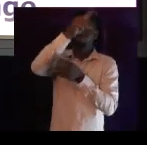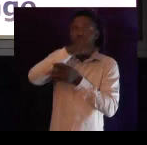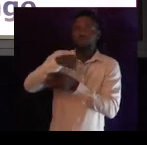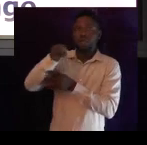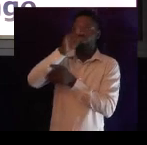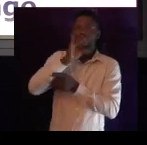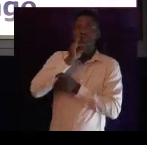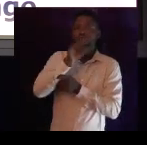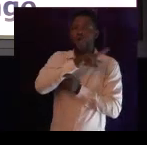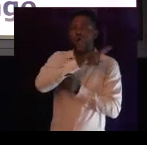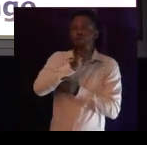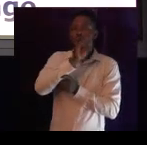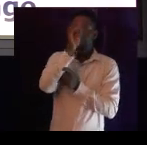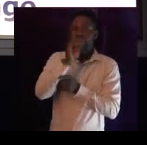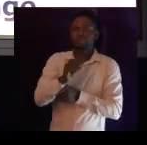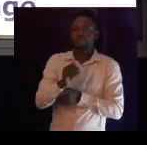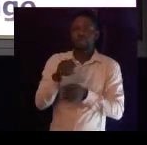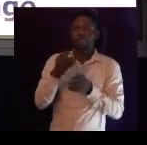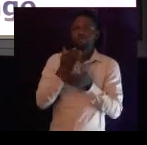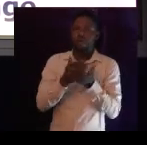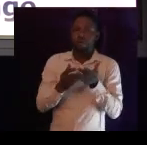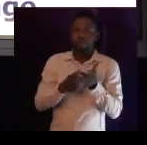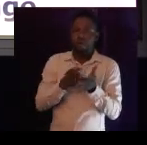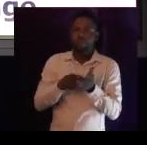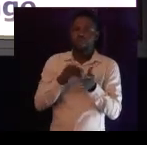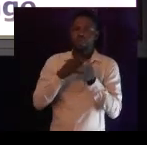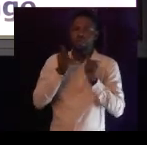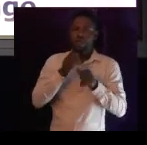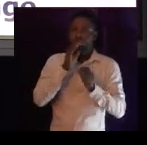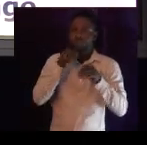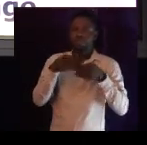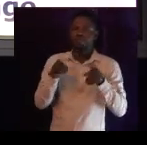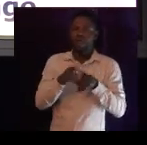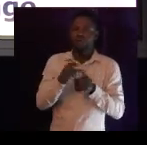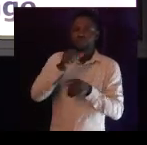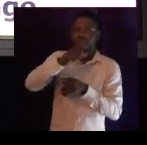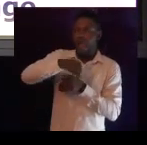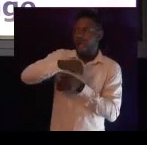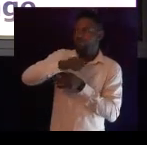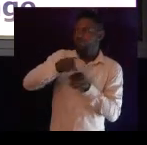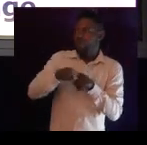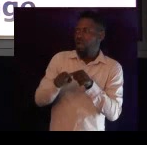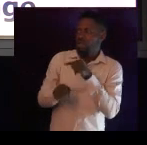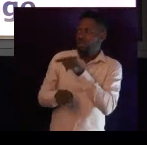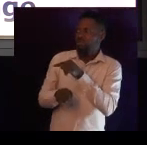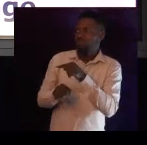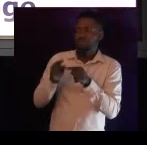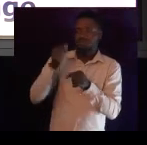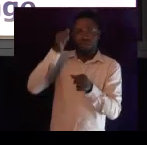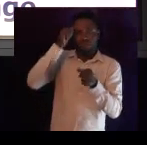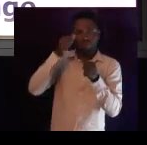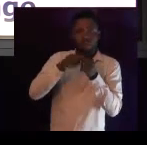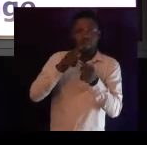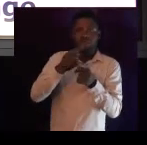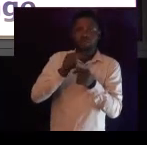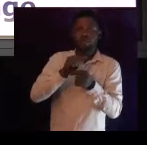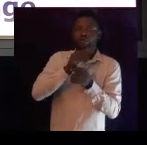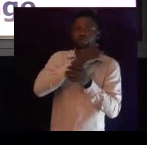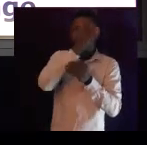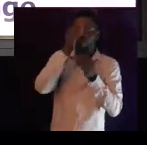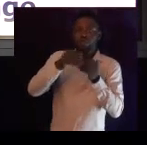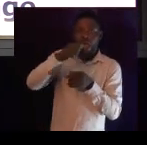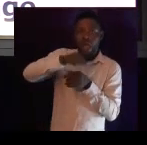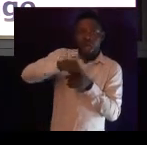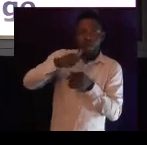whole circle is 100%. Sometimes it can be given as an angle like this one. And you remember that the